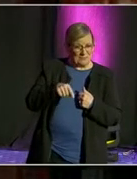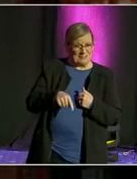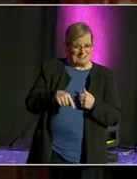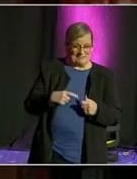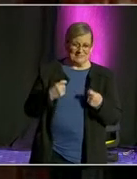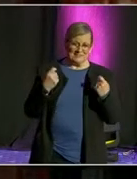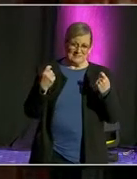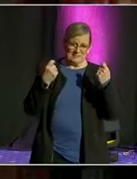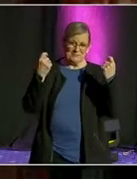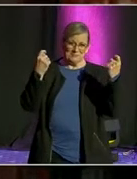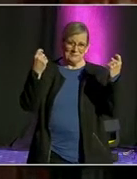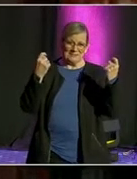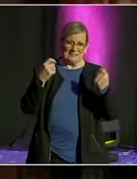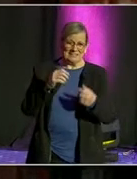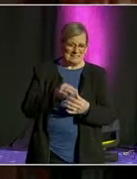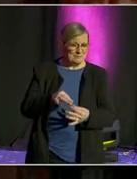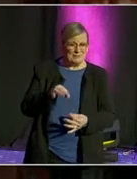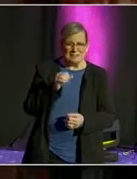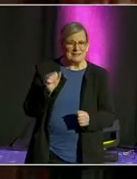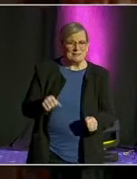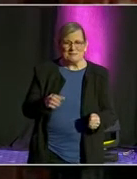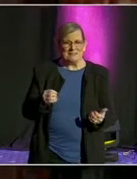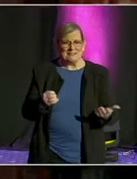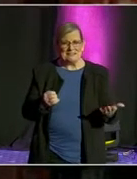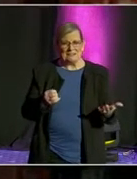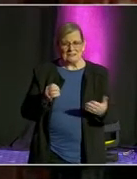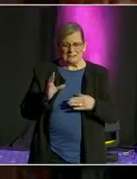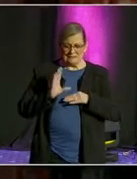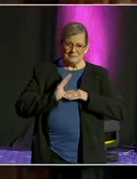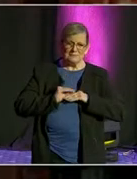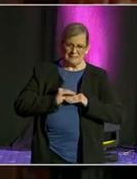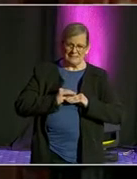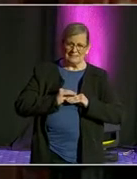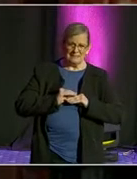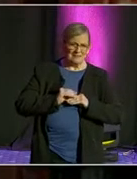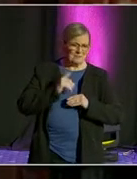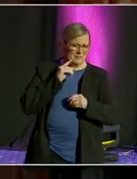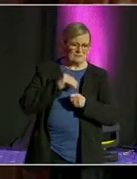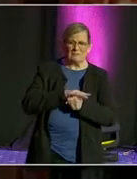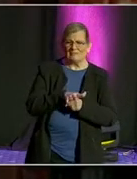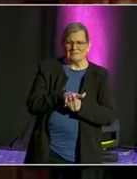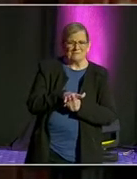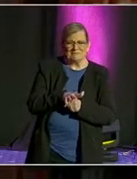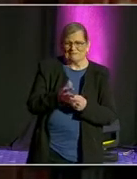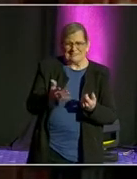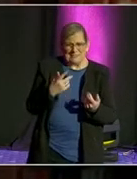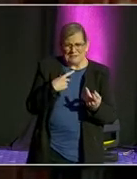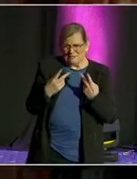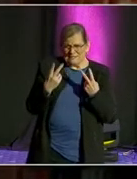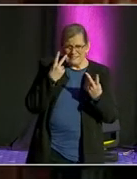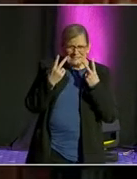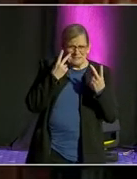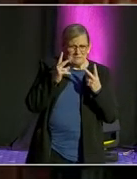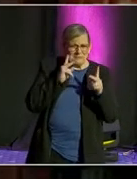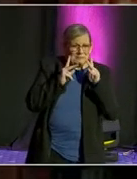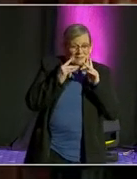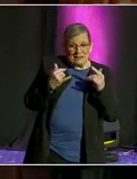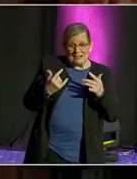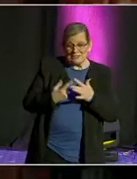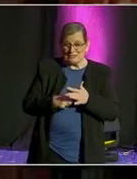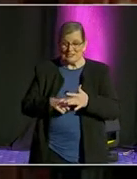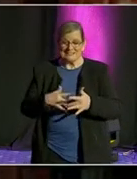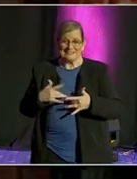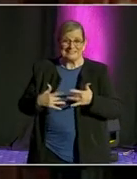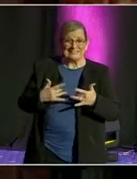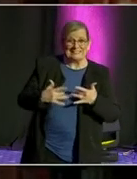Spirit can be as fleeting as a cherry blossom, but from the program you can see that the organizers have managed